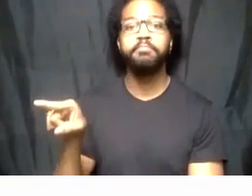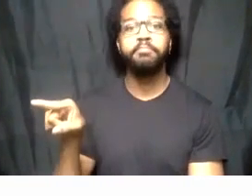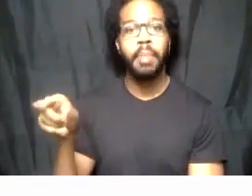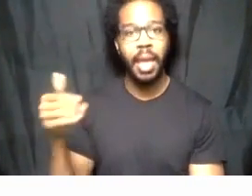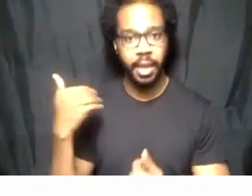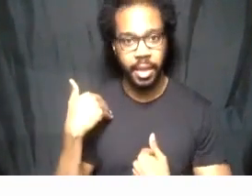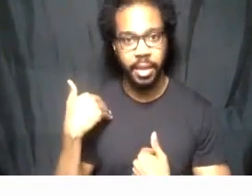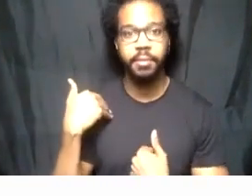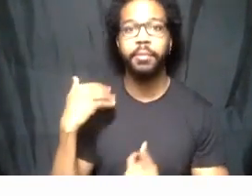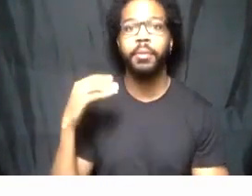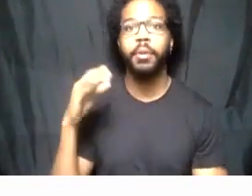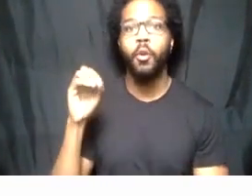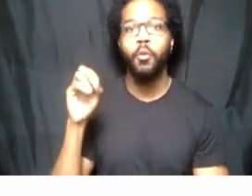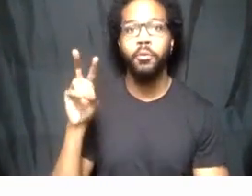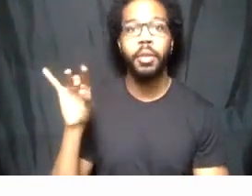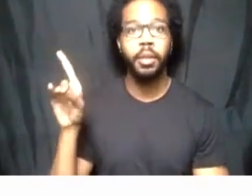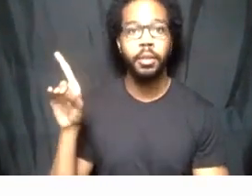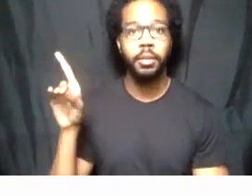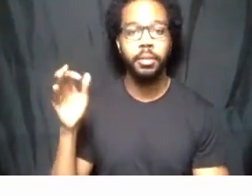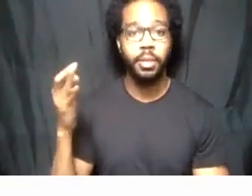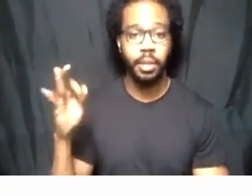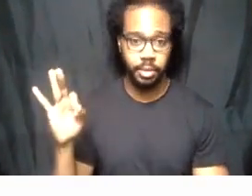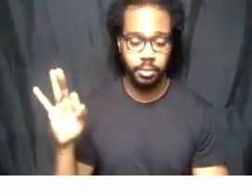for COVID-19.